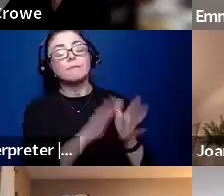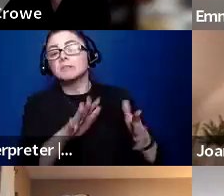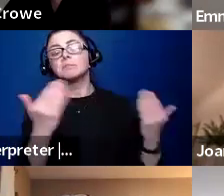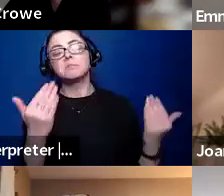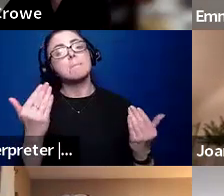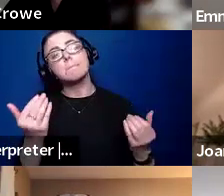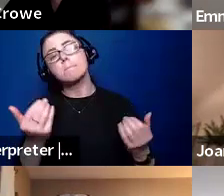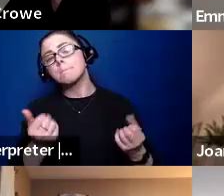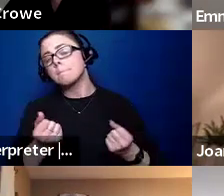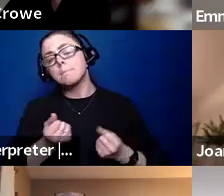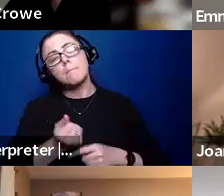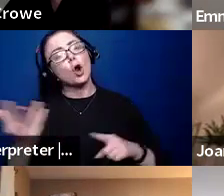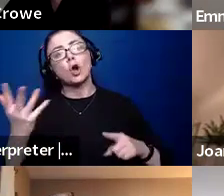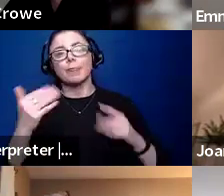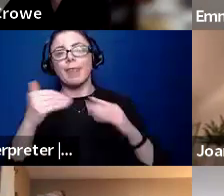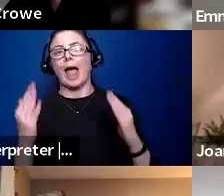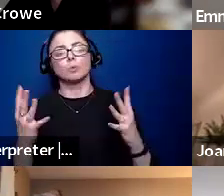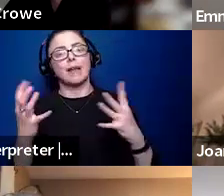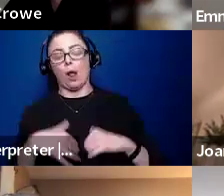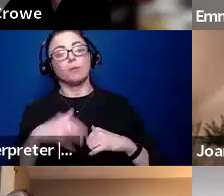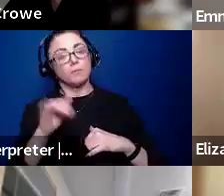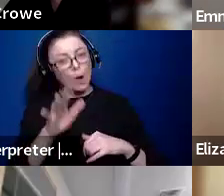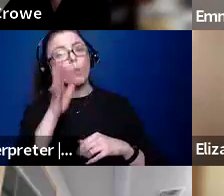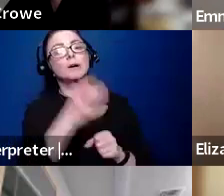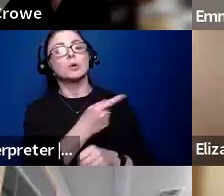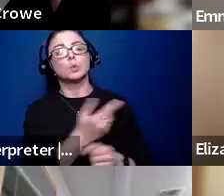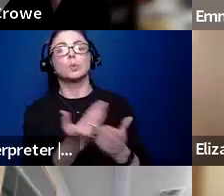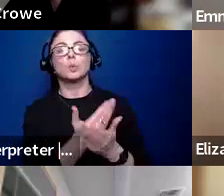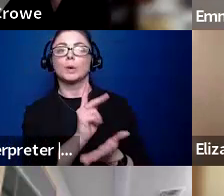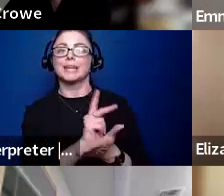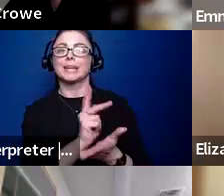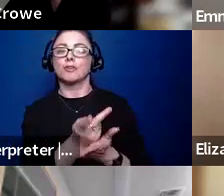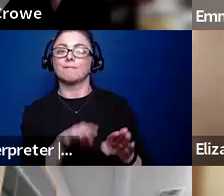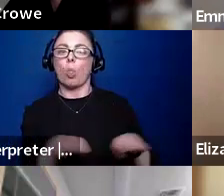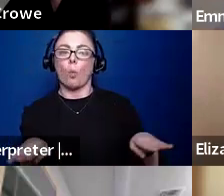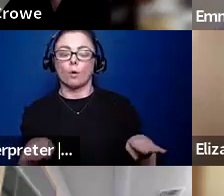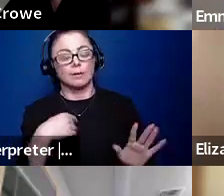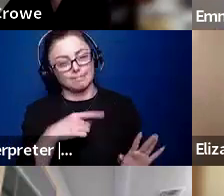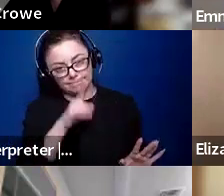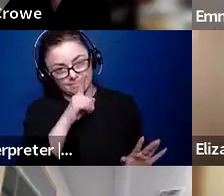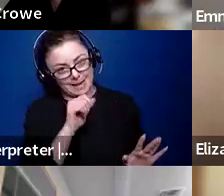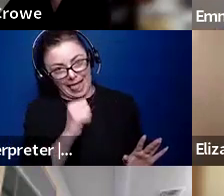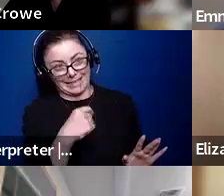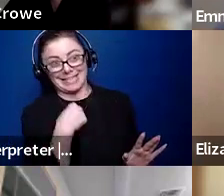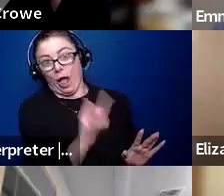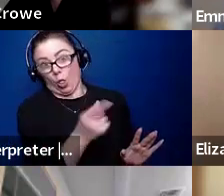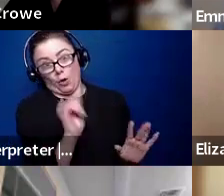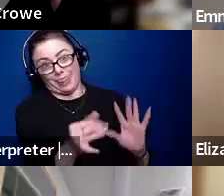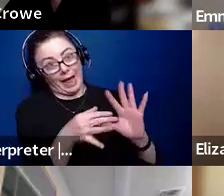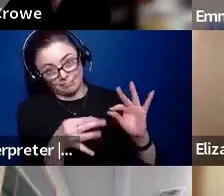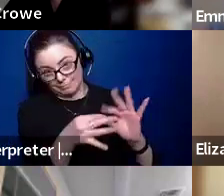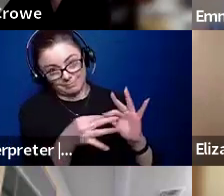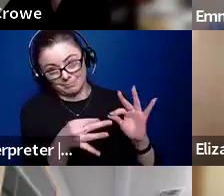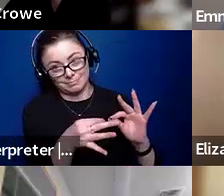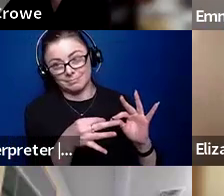house down because that will get you a new kitchen floor. Now, I truthfully didn't say that to her, and you would have rightly